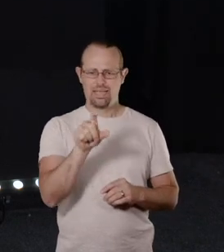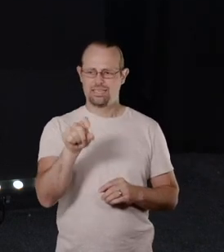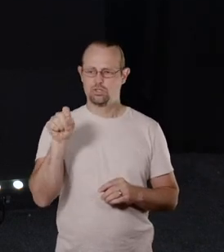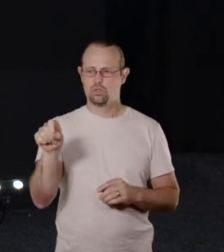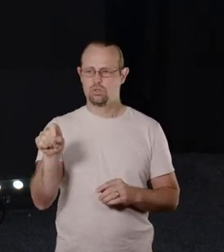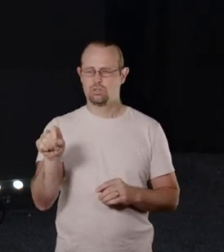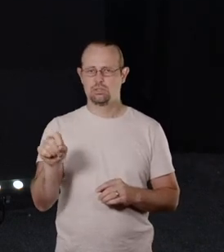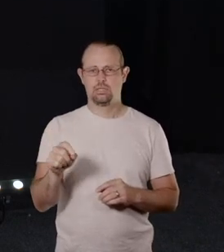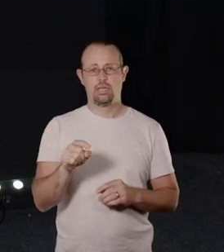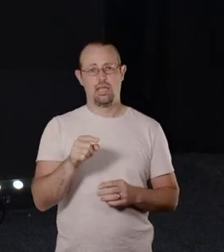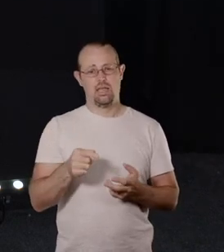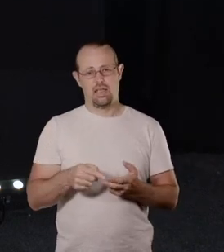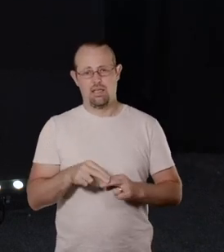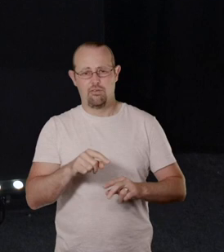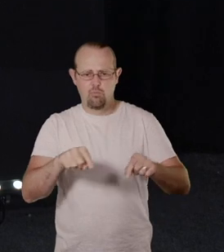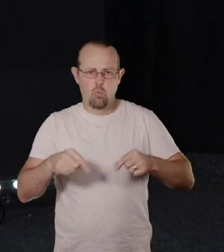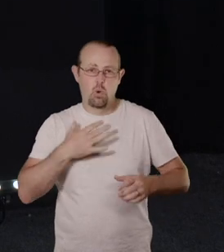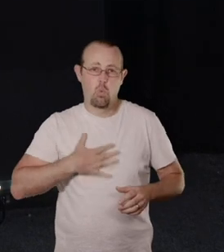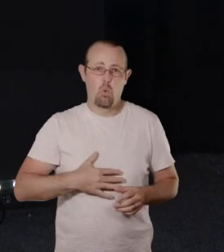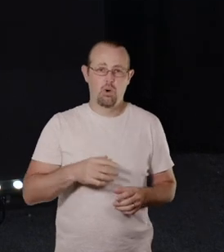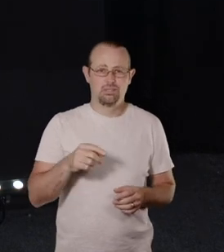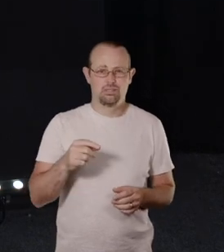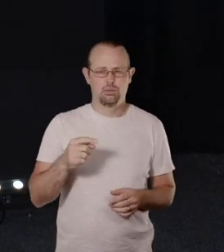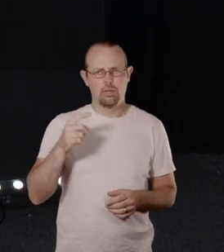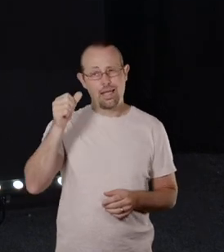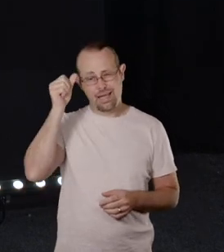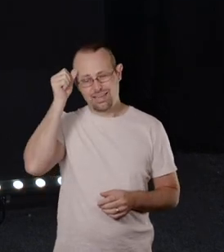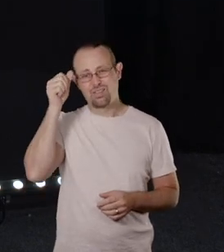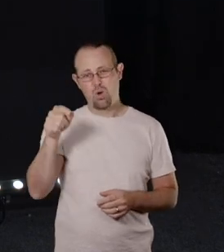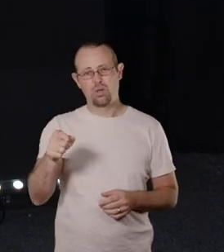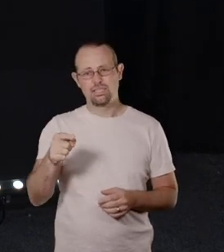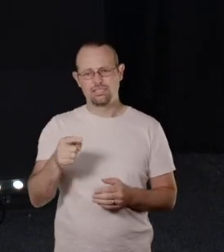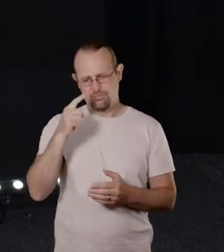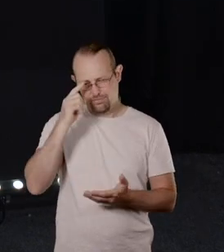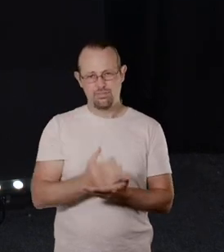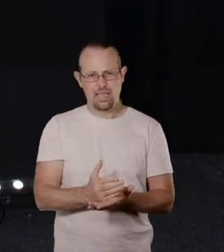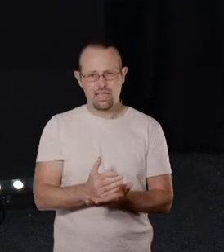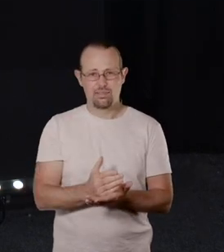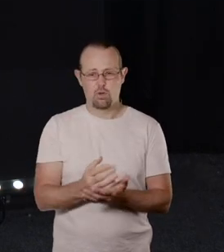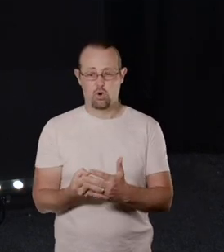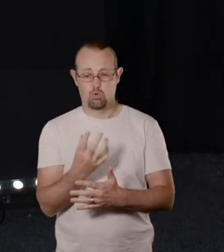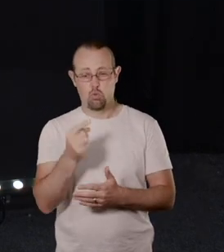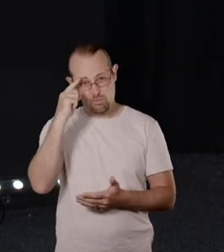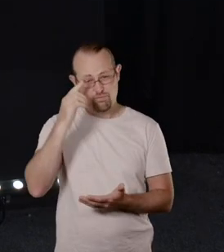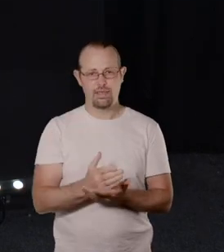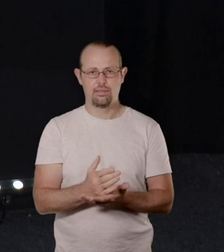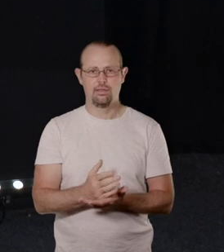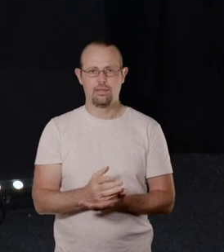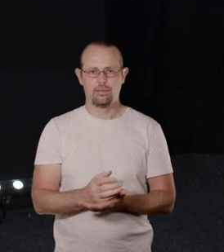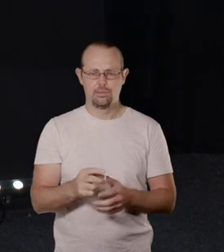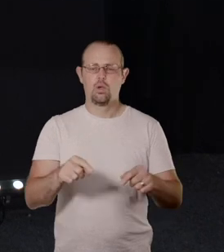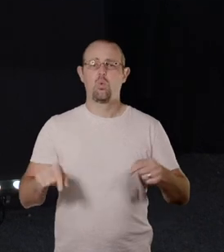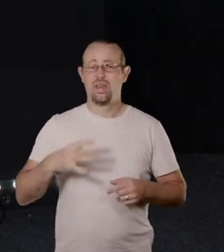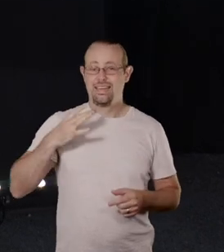acknowledge faith, nurture it, grow it, or test it. We have to work with faith. We've got to